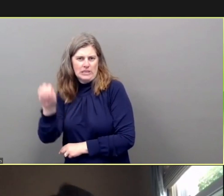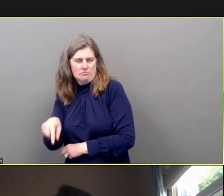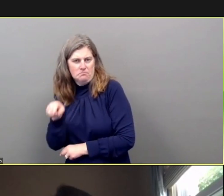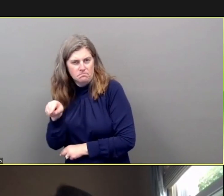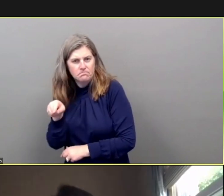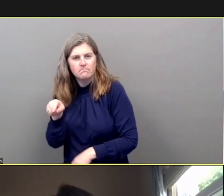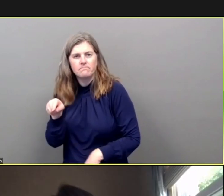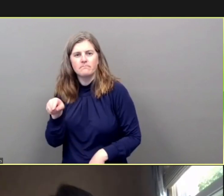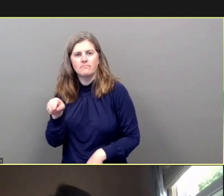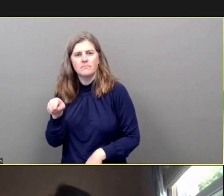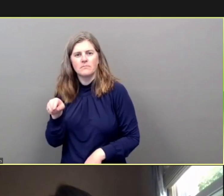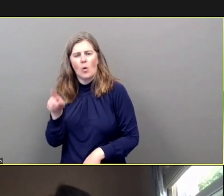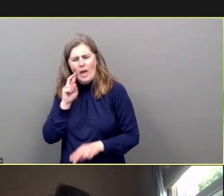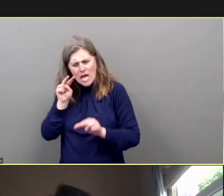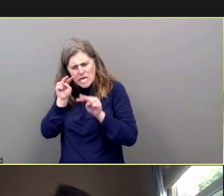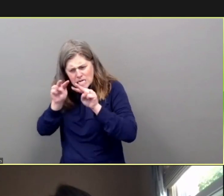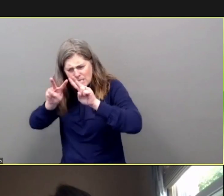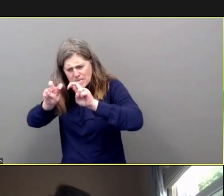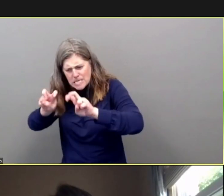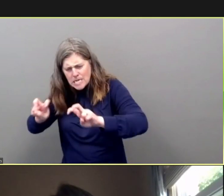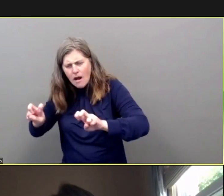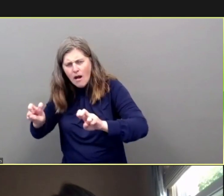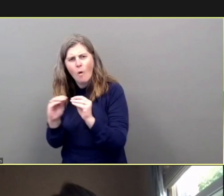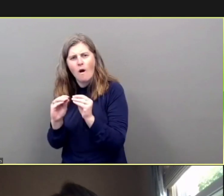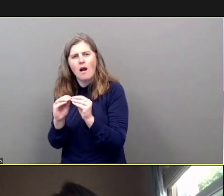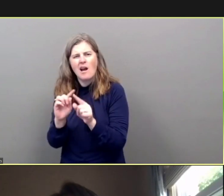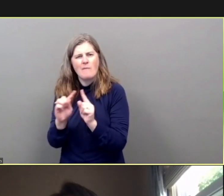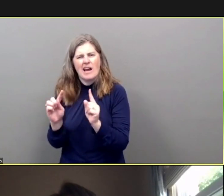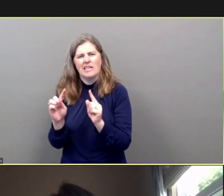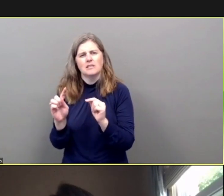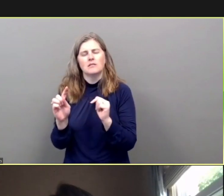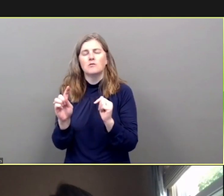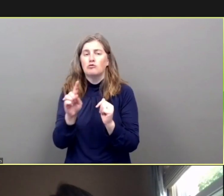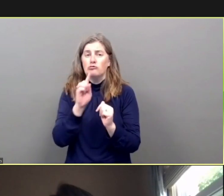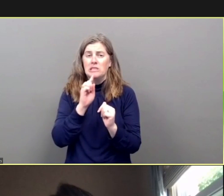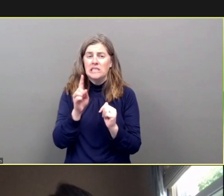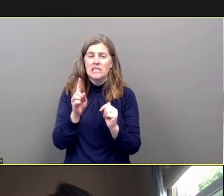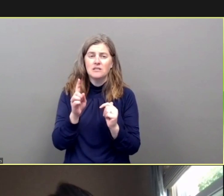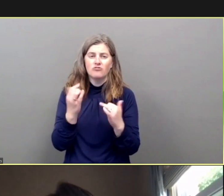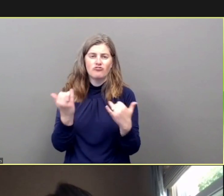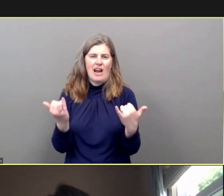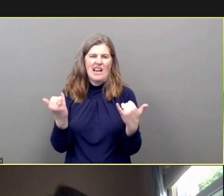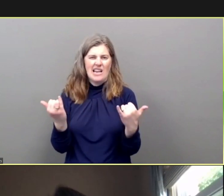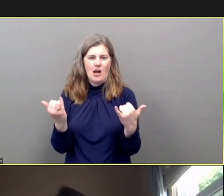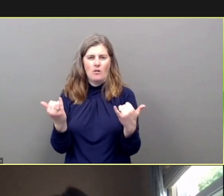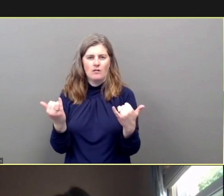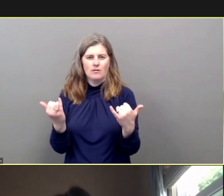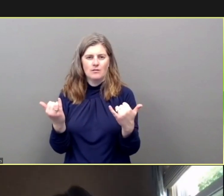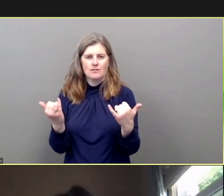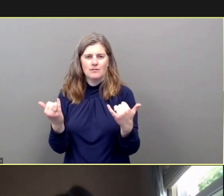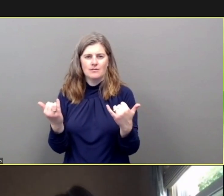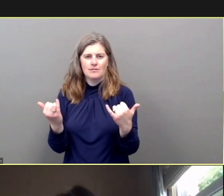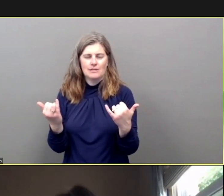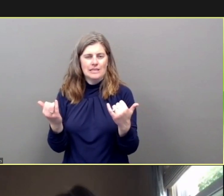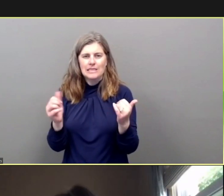We looked a little bit beforehand, because the question it's really not at this point vaccinated